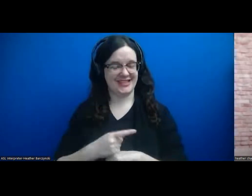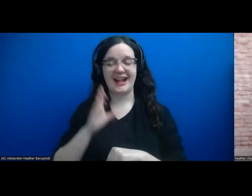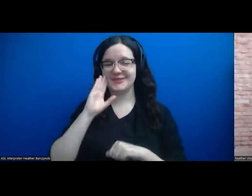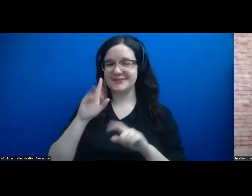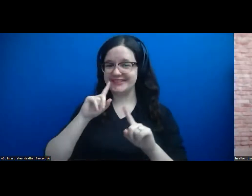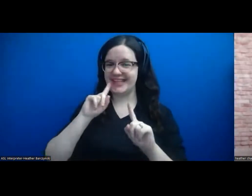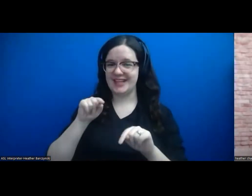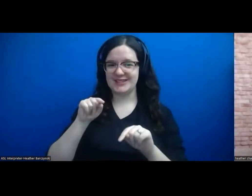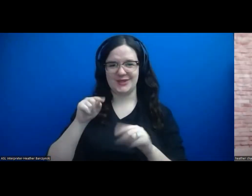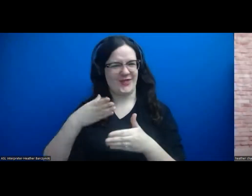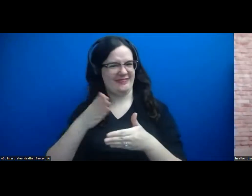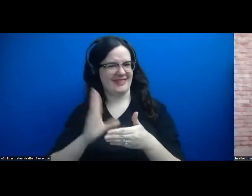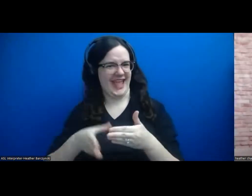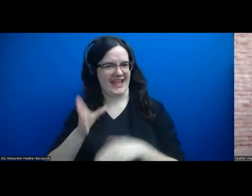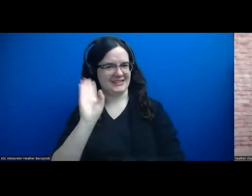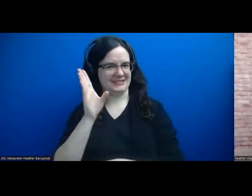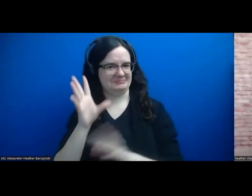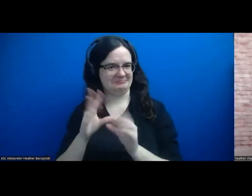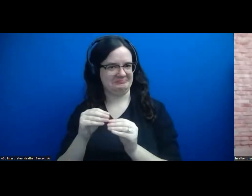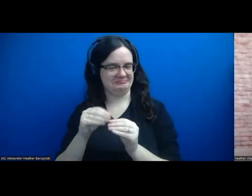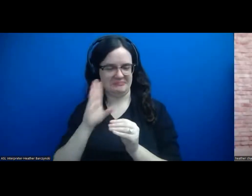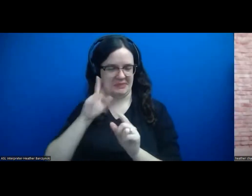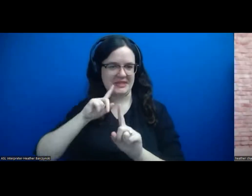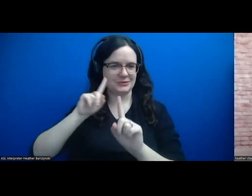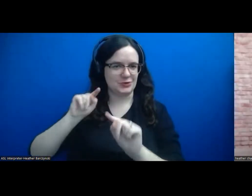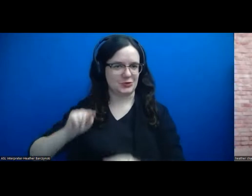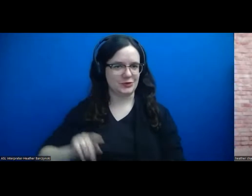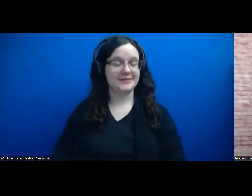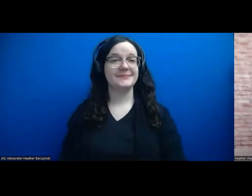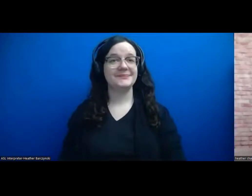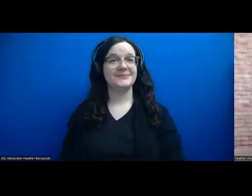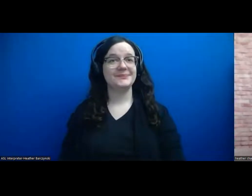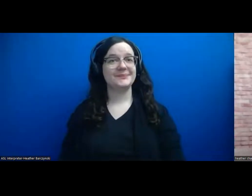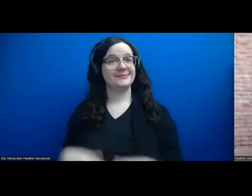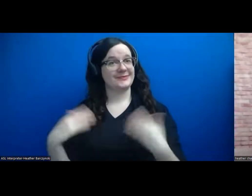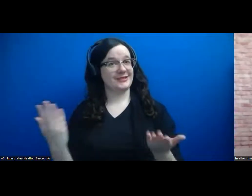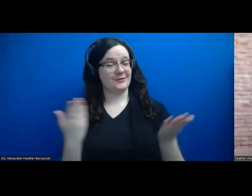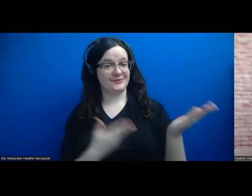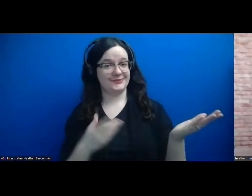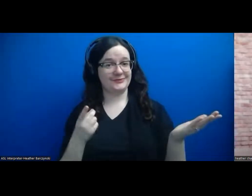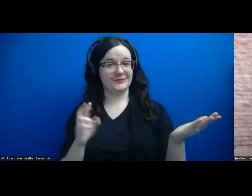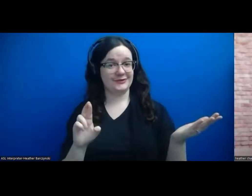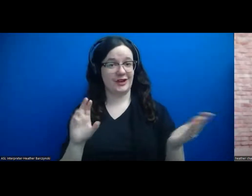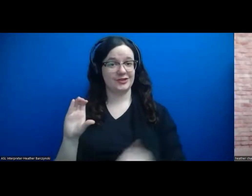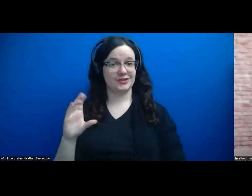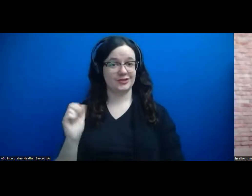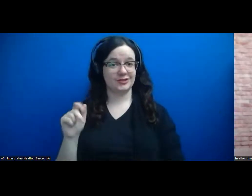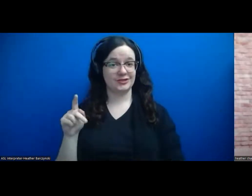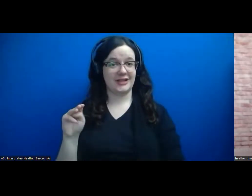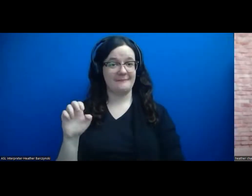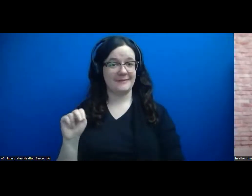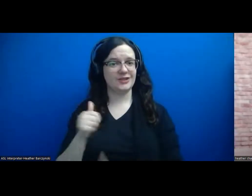at the end of the session. So Dr. Chapman is a clinical psychologist,